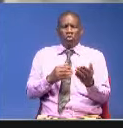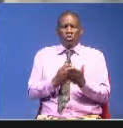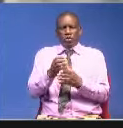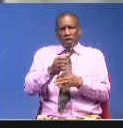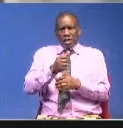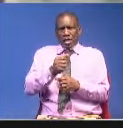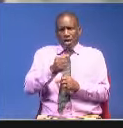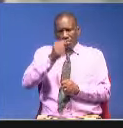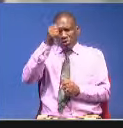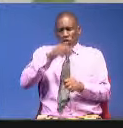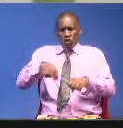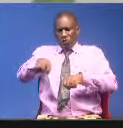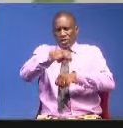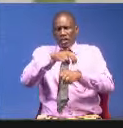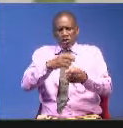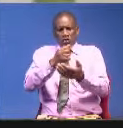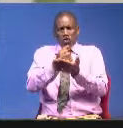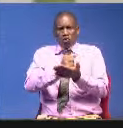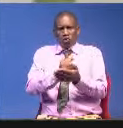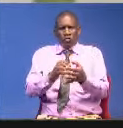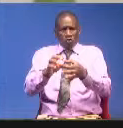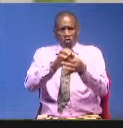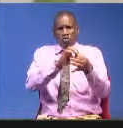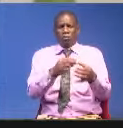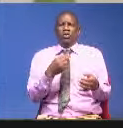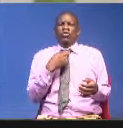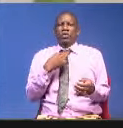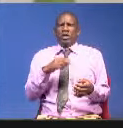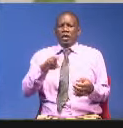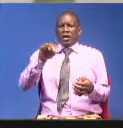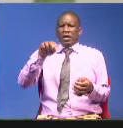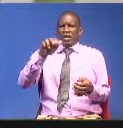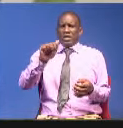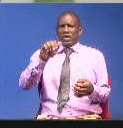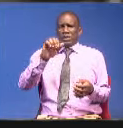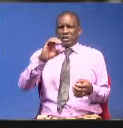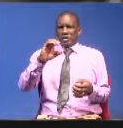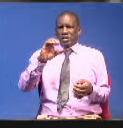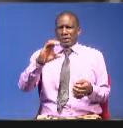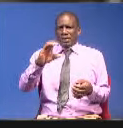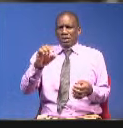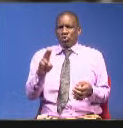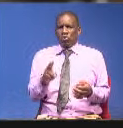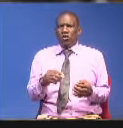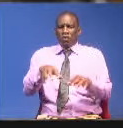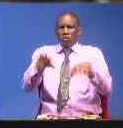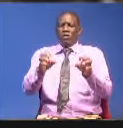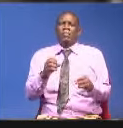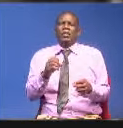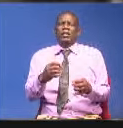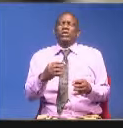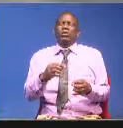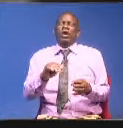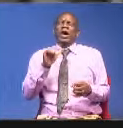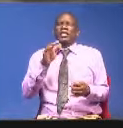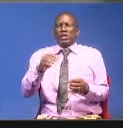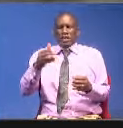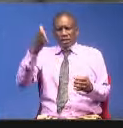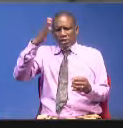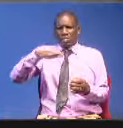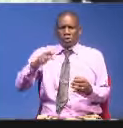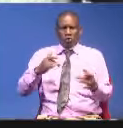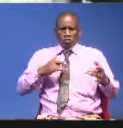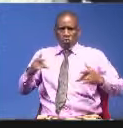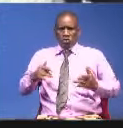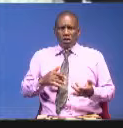the National Coffee Cooperative Union, that's NACCU, the farmers are rallying to petition Parliament to consider stepping down